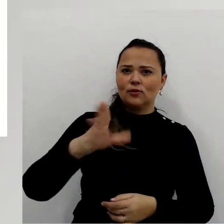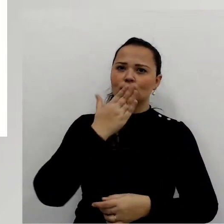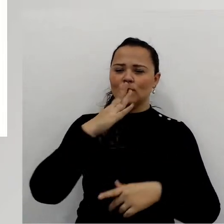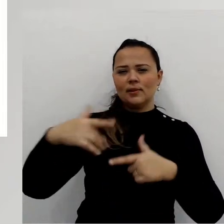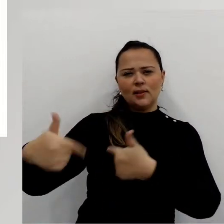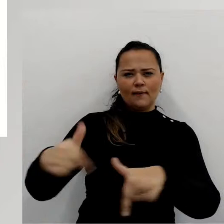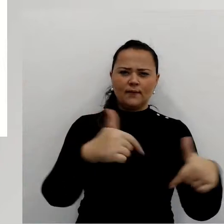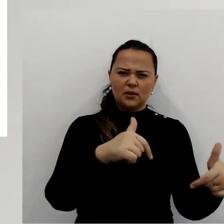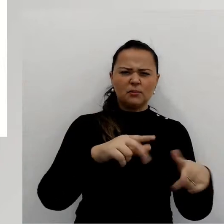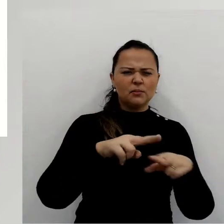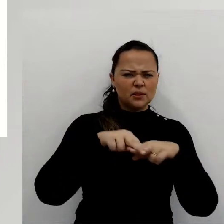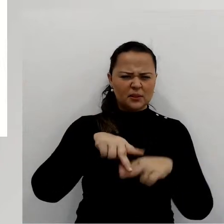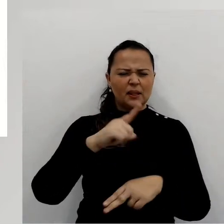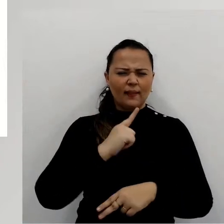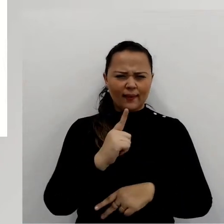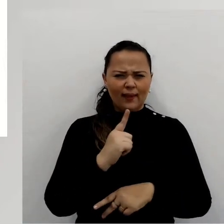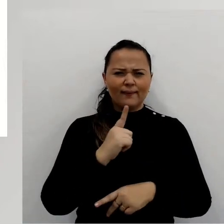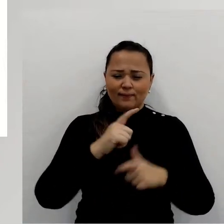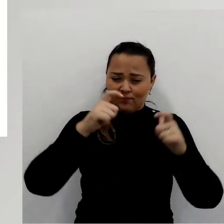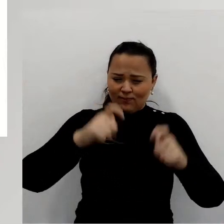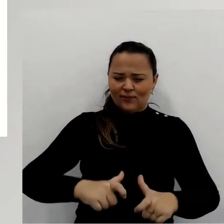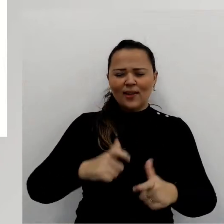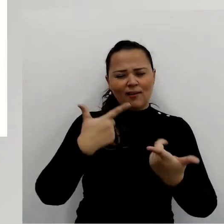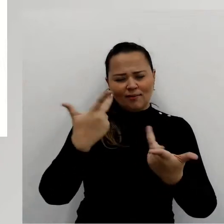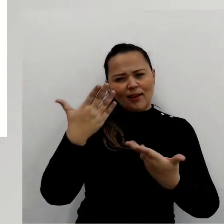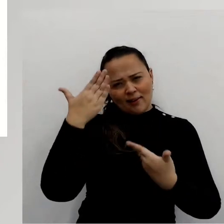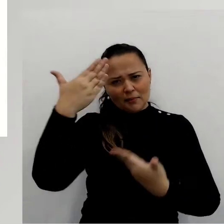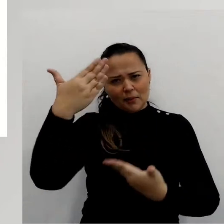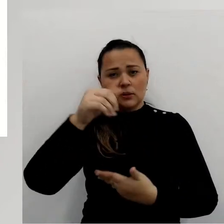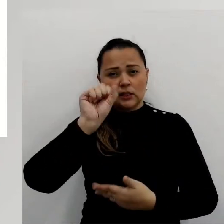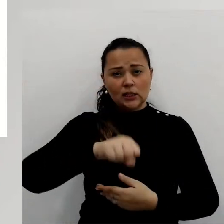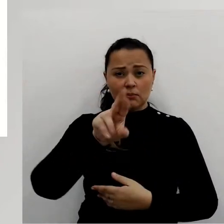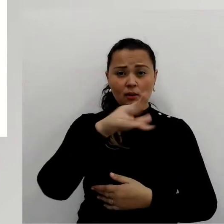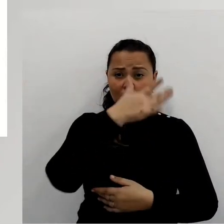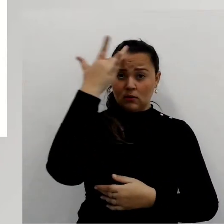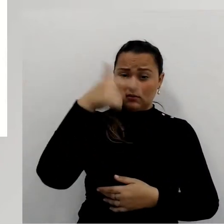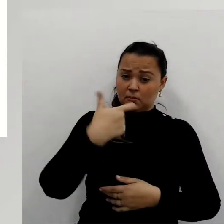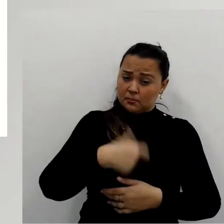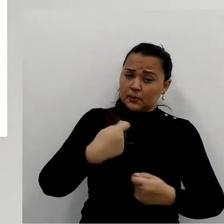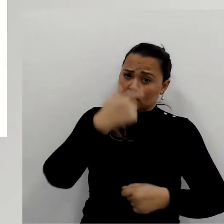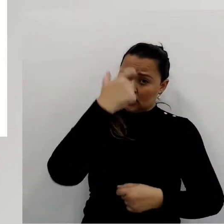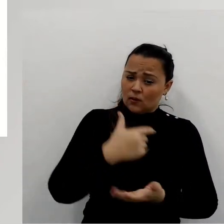it's something that you need to begin to start doing. Now,